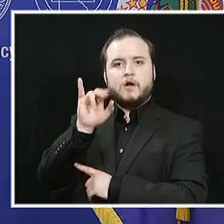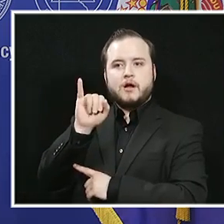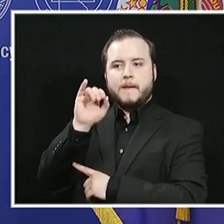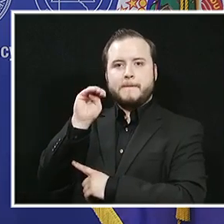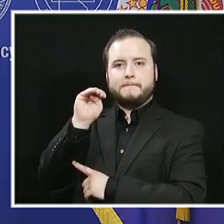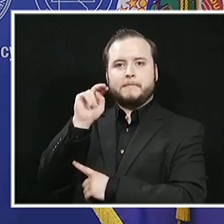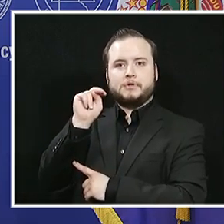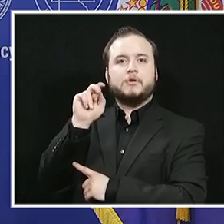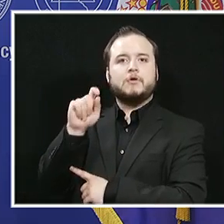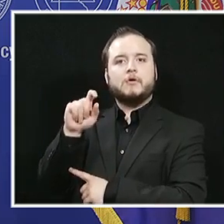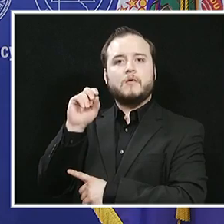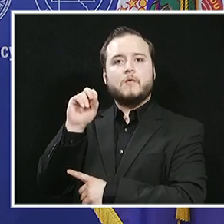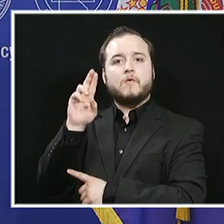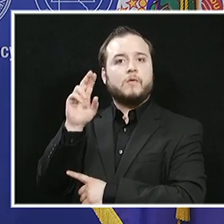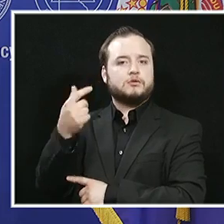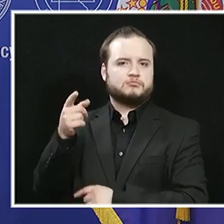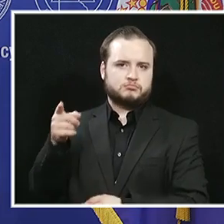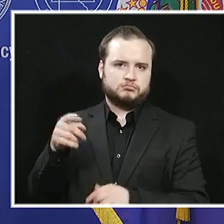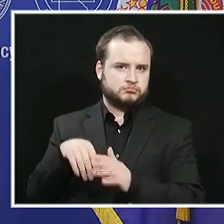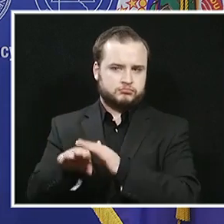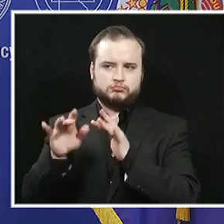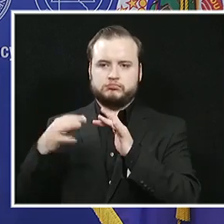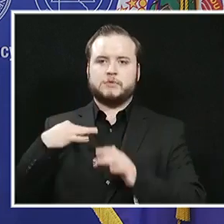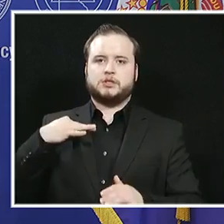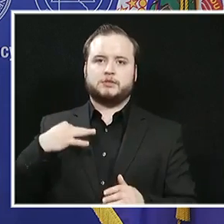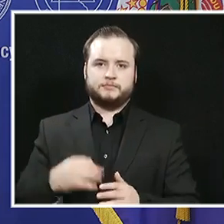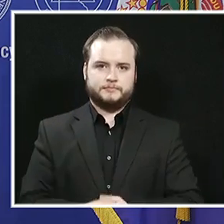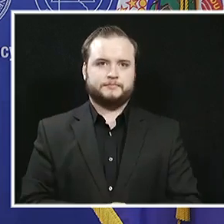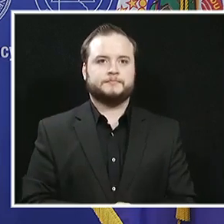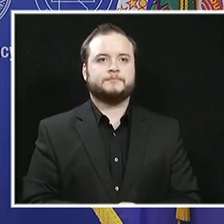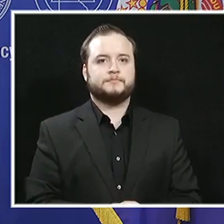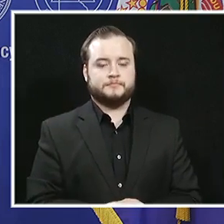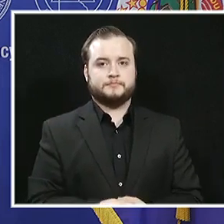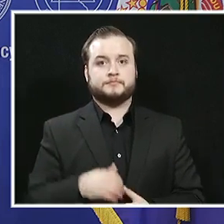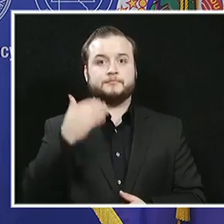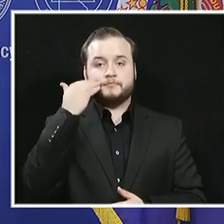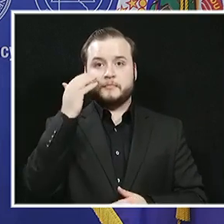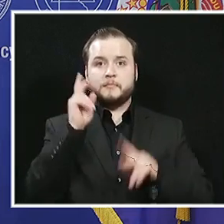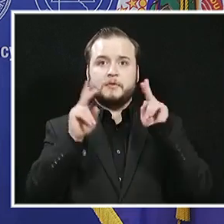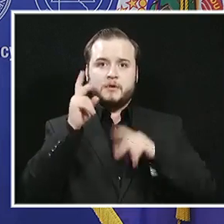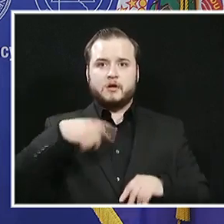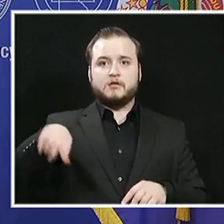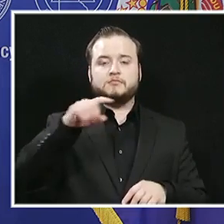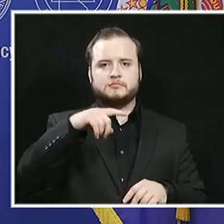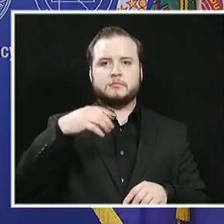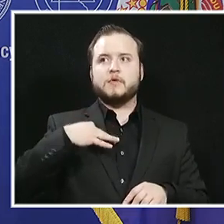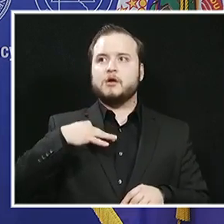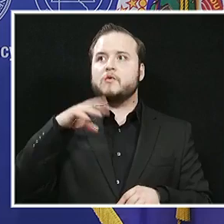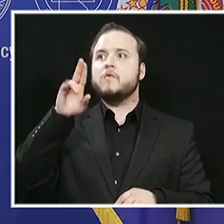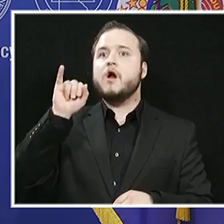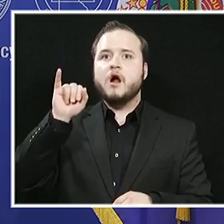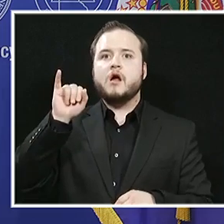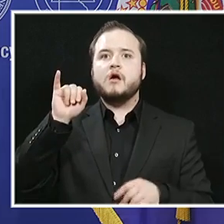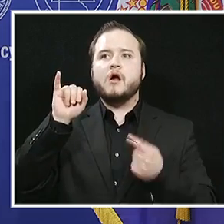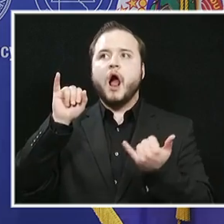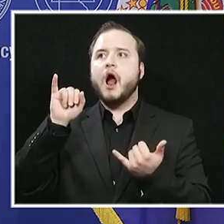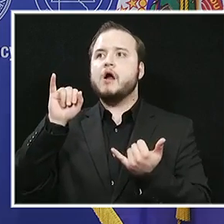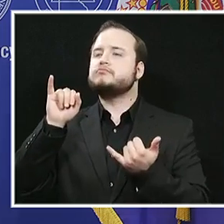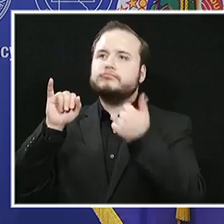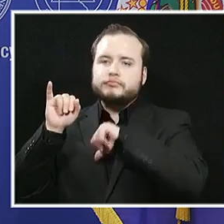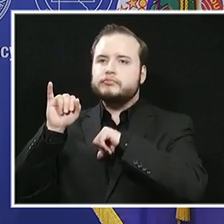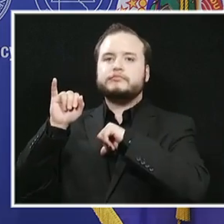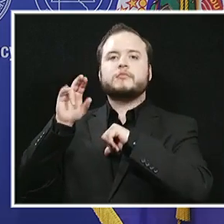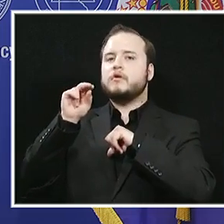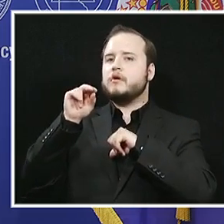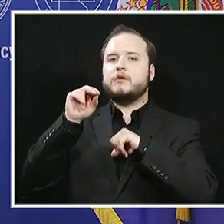who are now eligible for unemployment insurance under that federal benefit, the Pandemic Unemployment Insurance Act. We have made initial payments to about